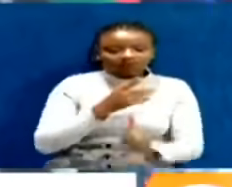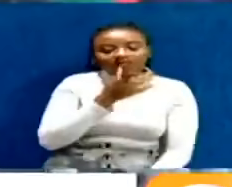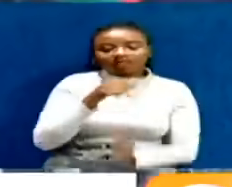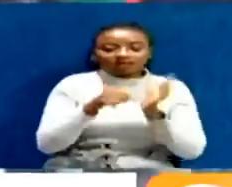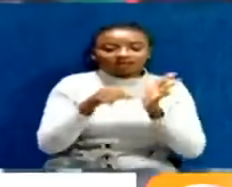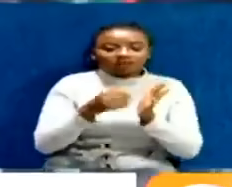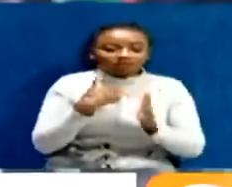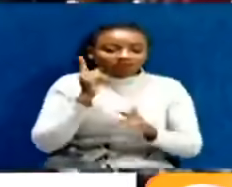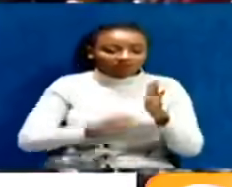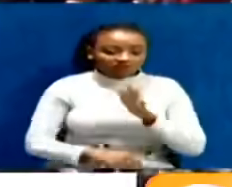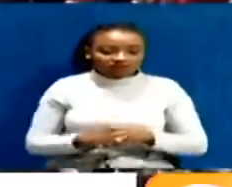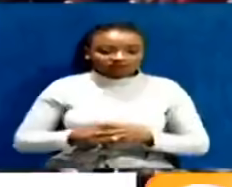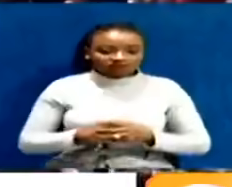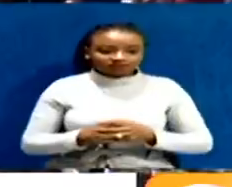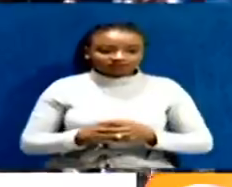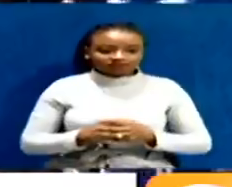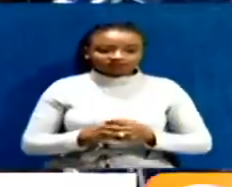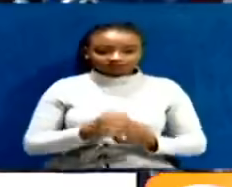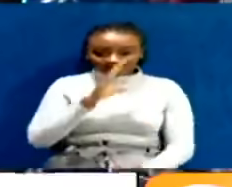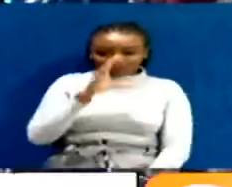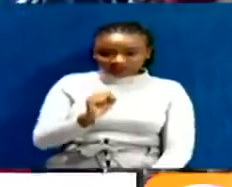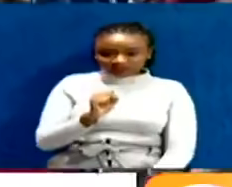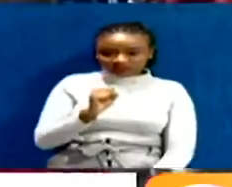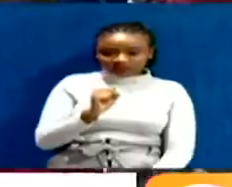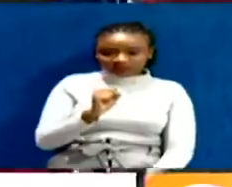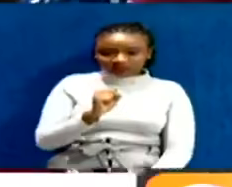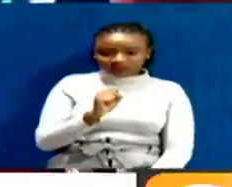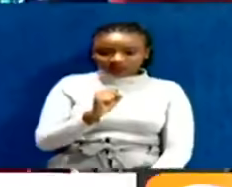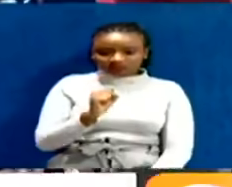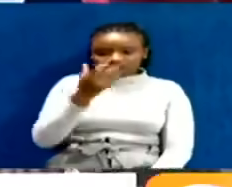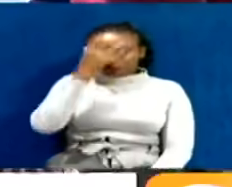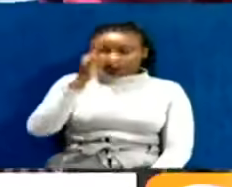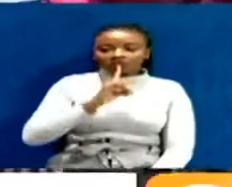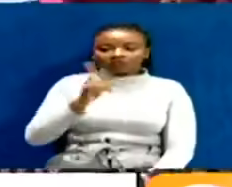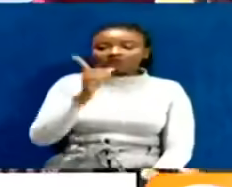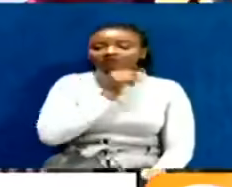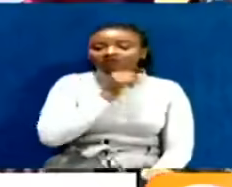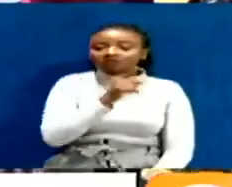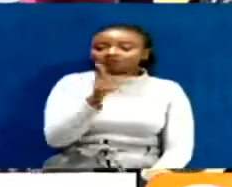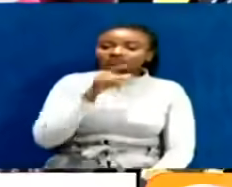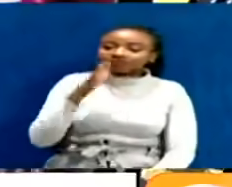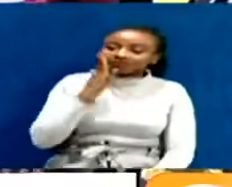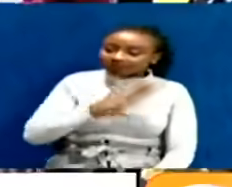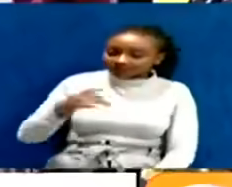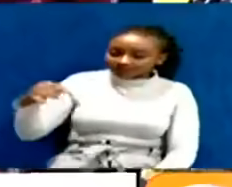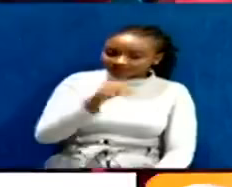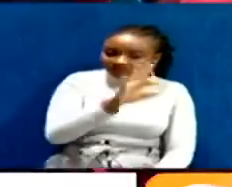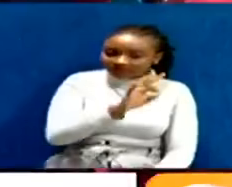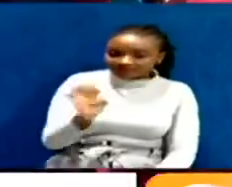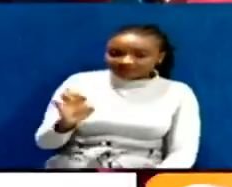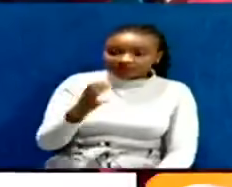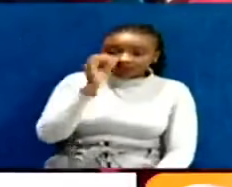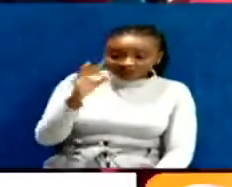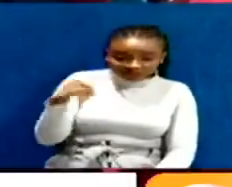learning institutions looms after the Education Ministry ordered parents to pay school fees without any delays or risk having